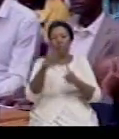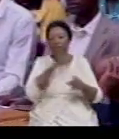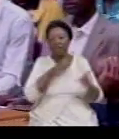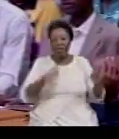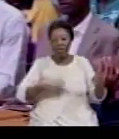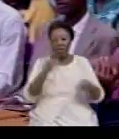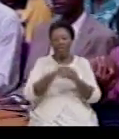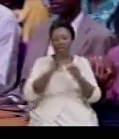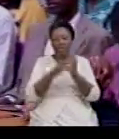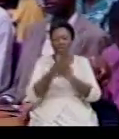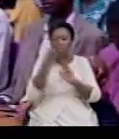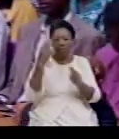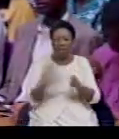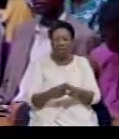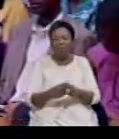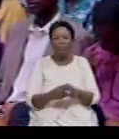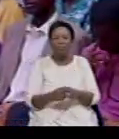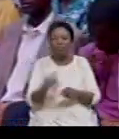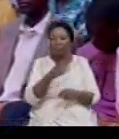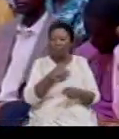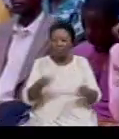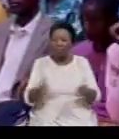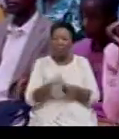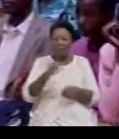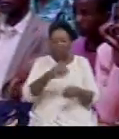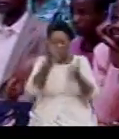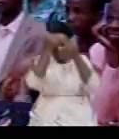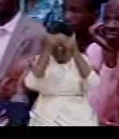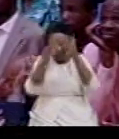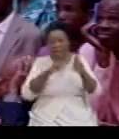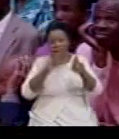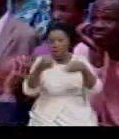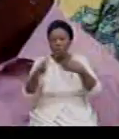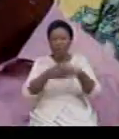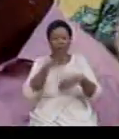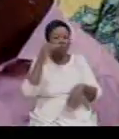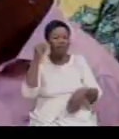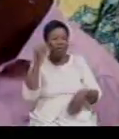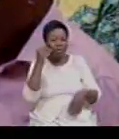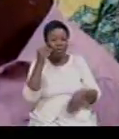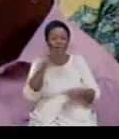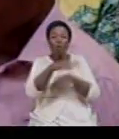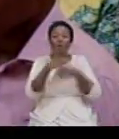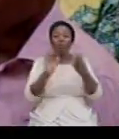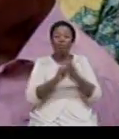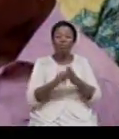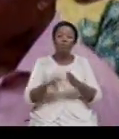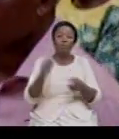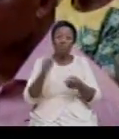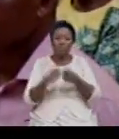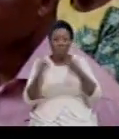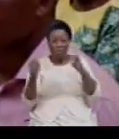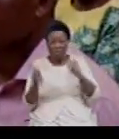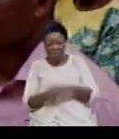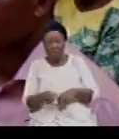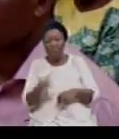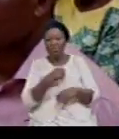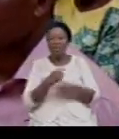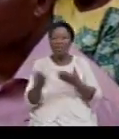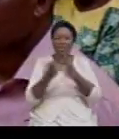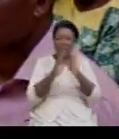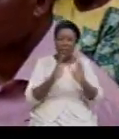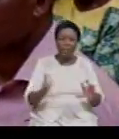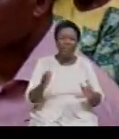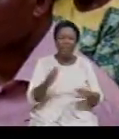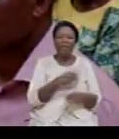servant was totally healed. And as you get back home, all the members of your body serving you as your servant, and they